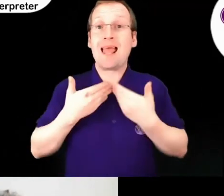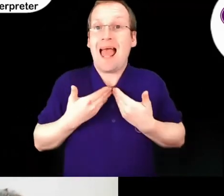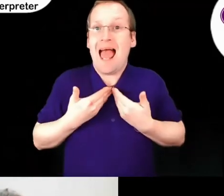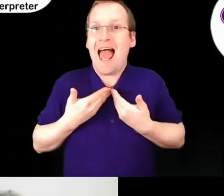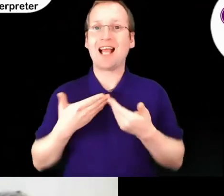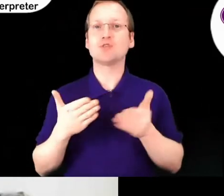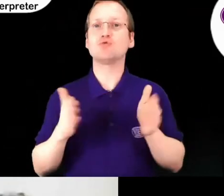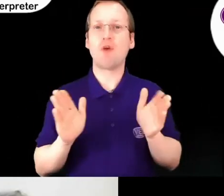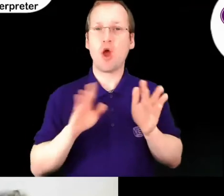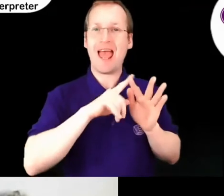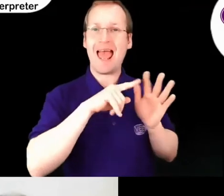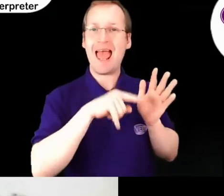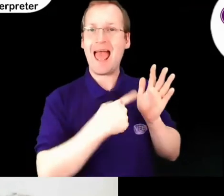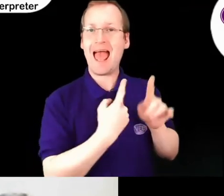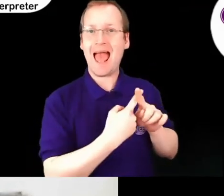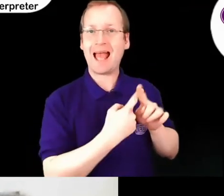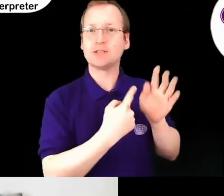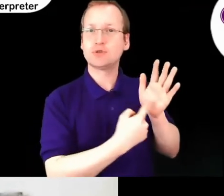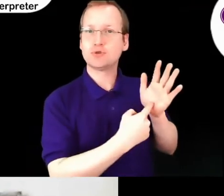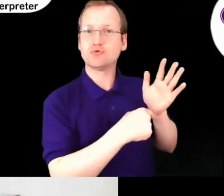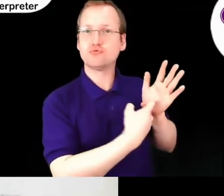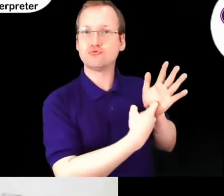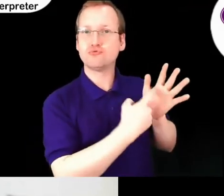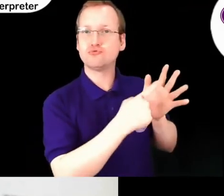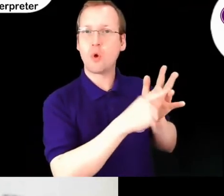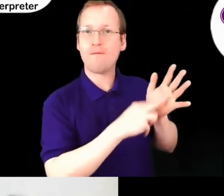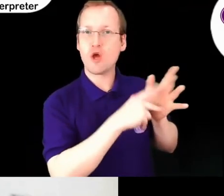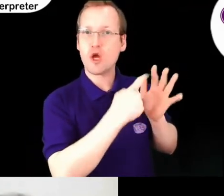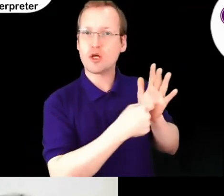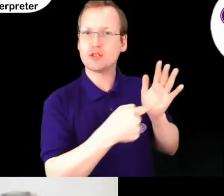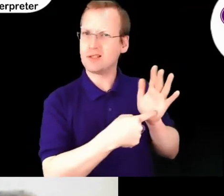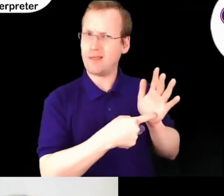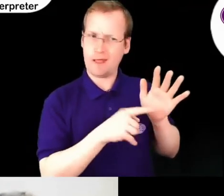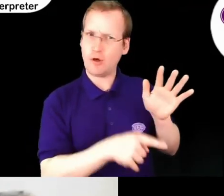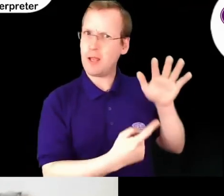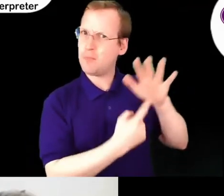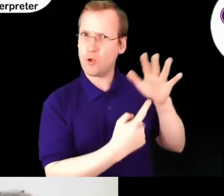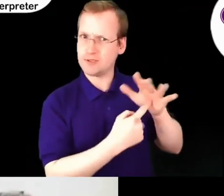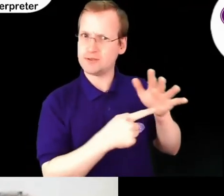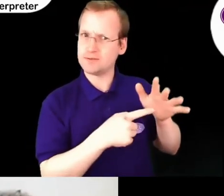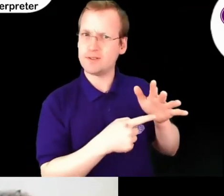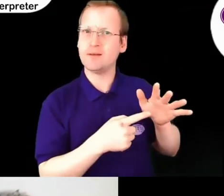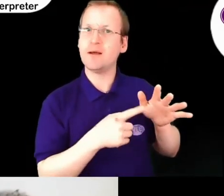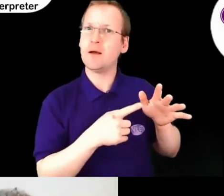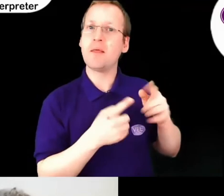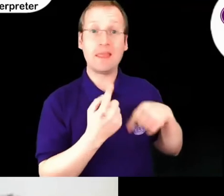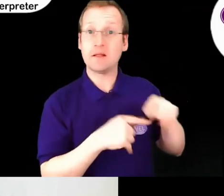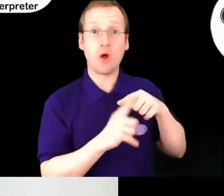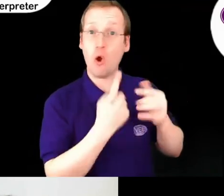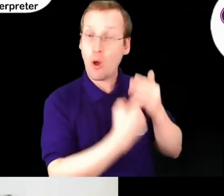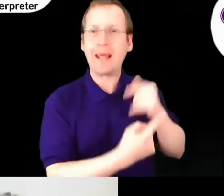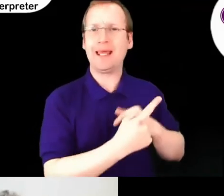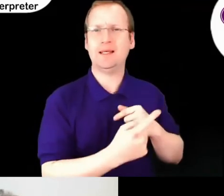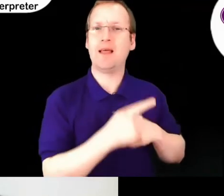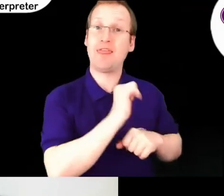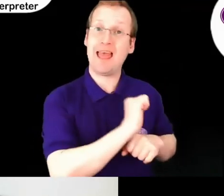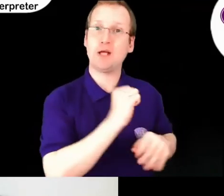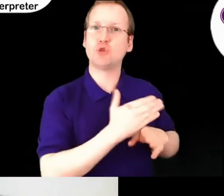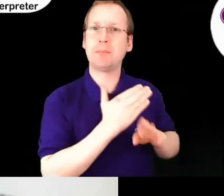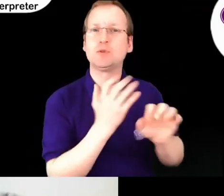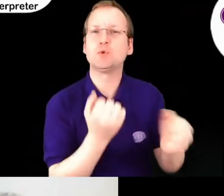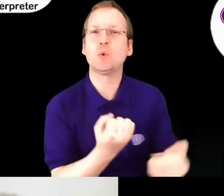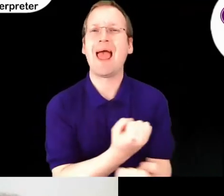to realize that he or she is not the most important. They are not the most important people around, and that their job is an